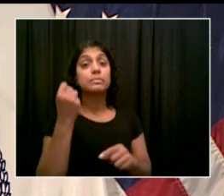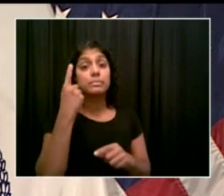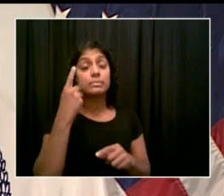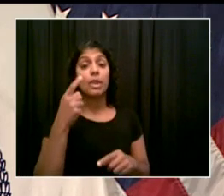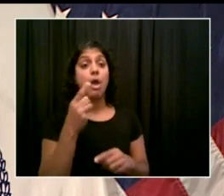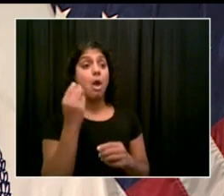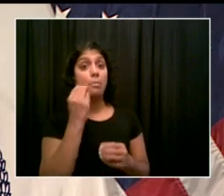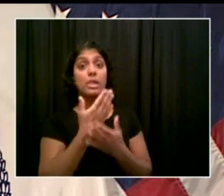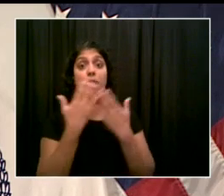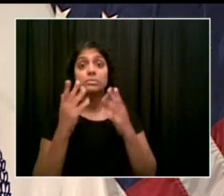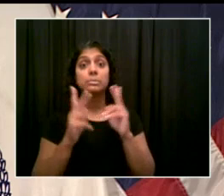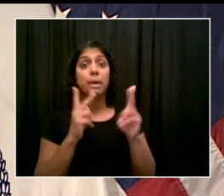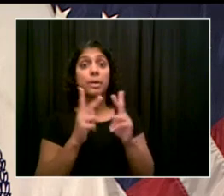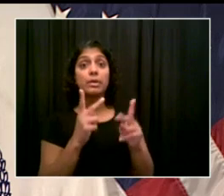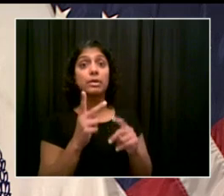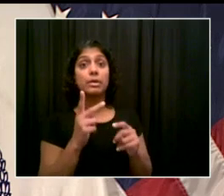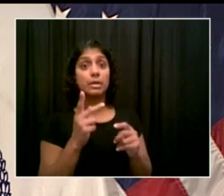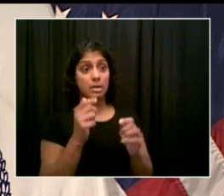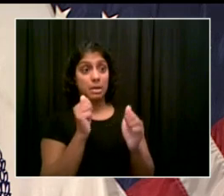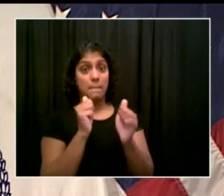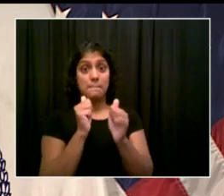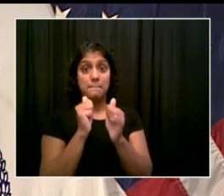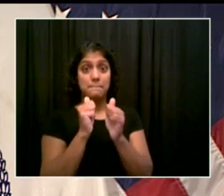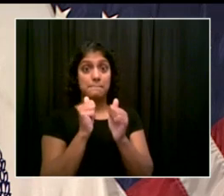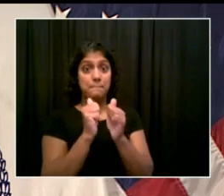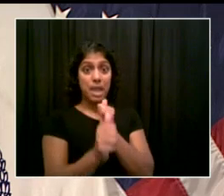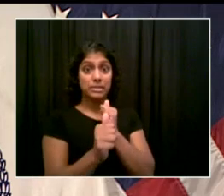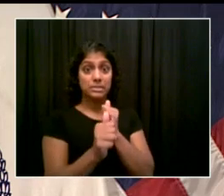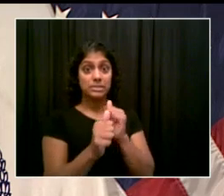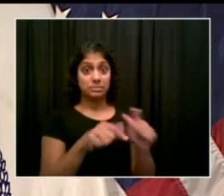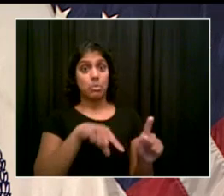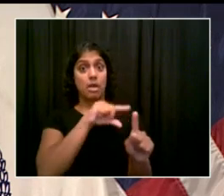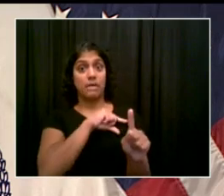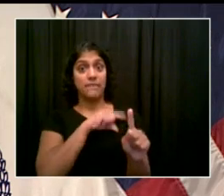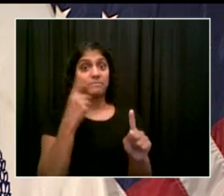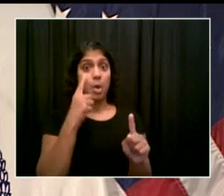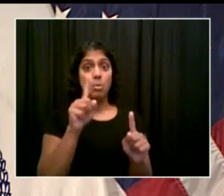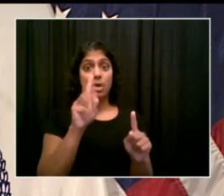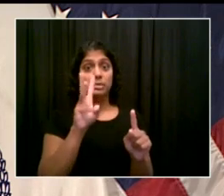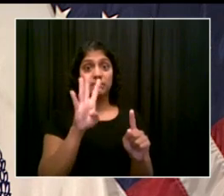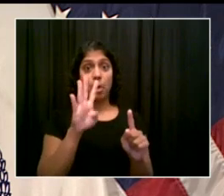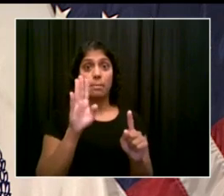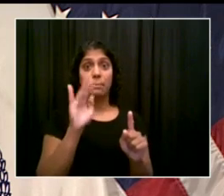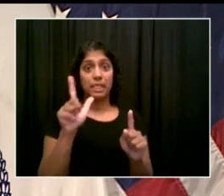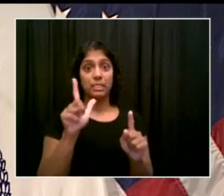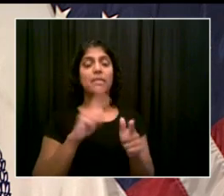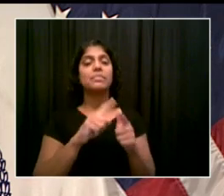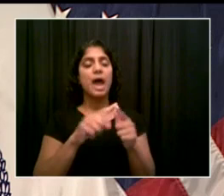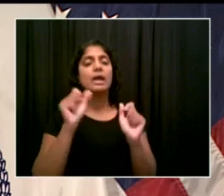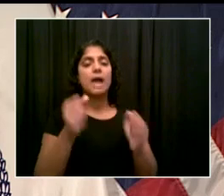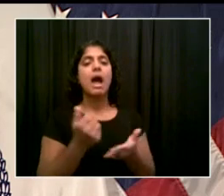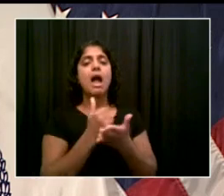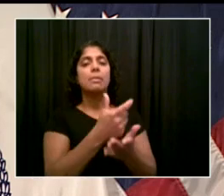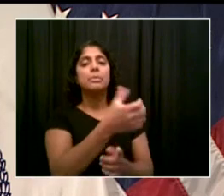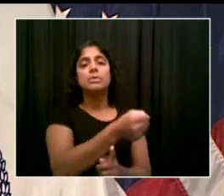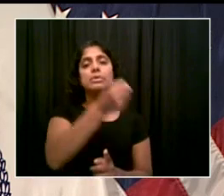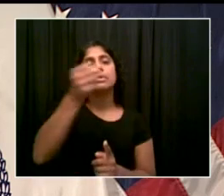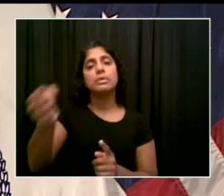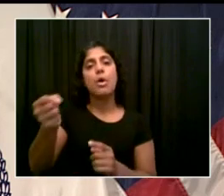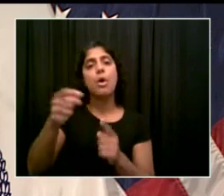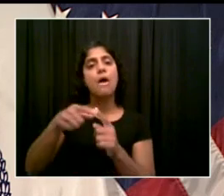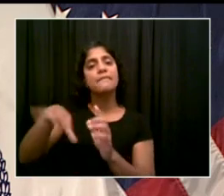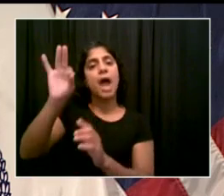quickly? We definitely want to move quickly. We are working on the question of